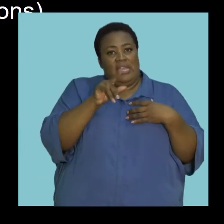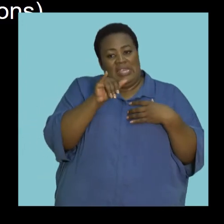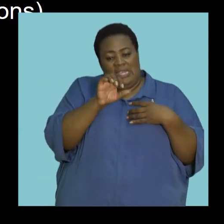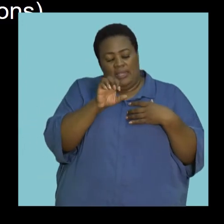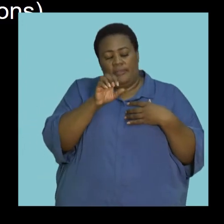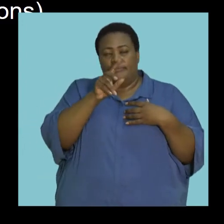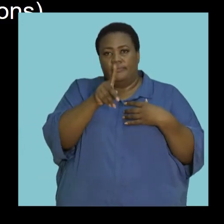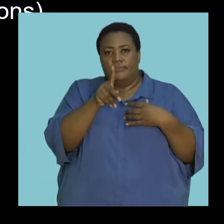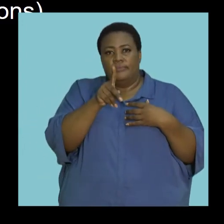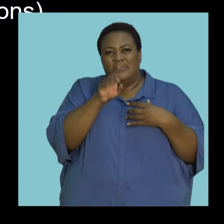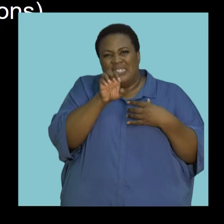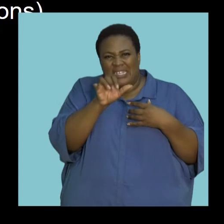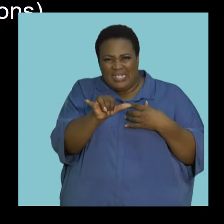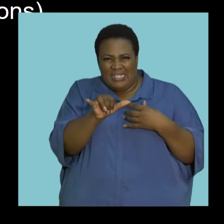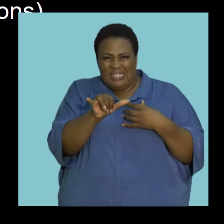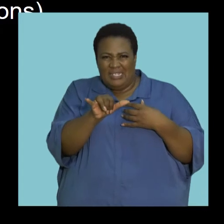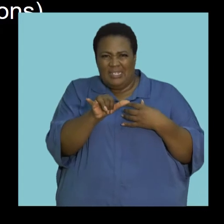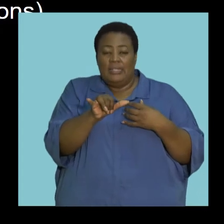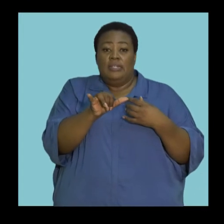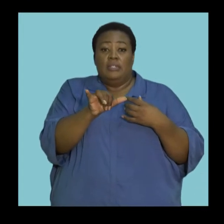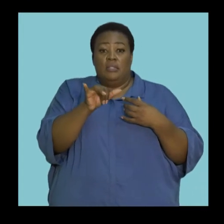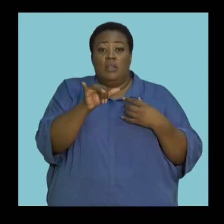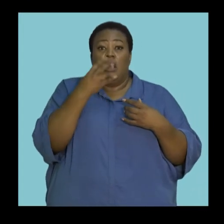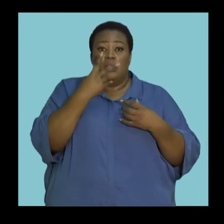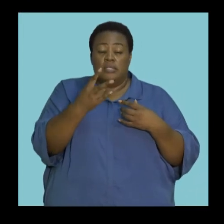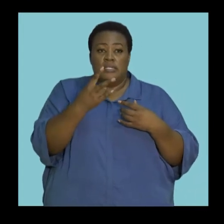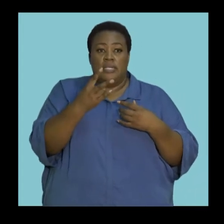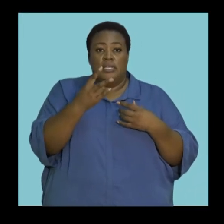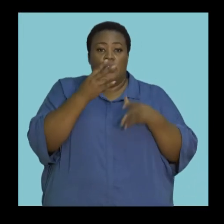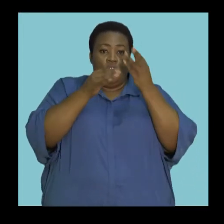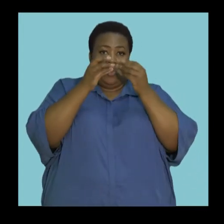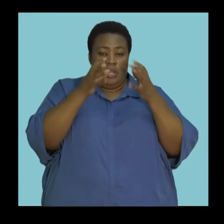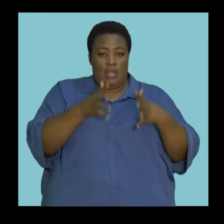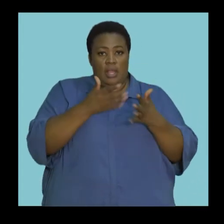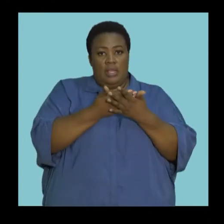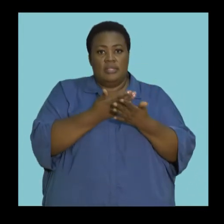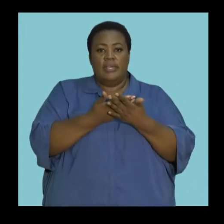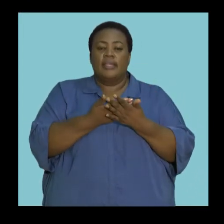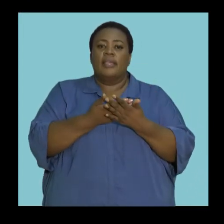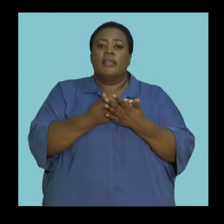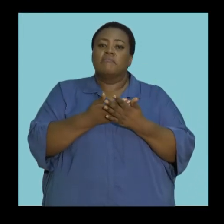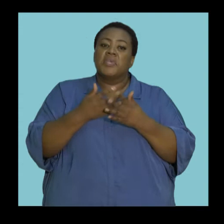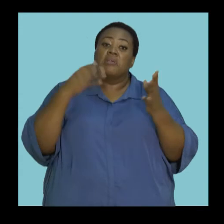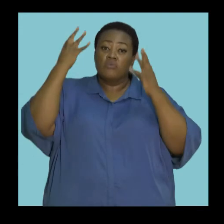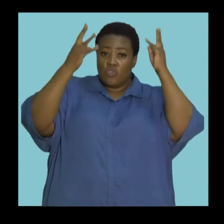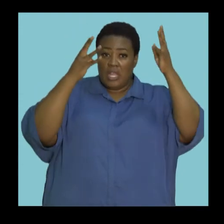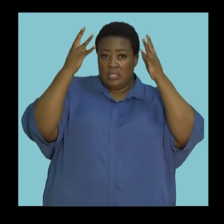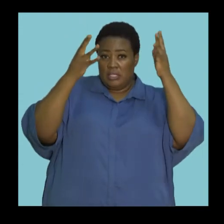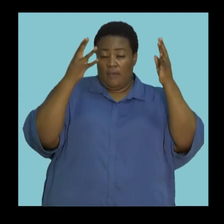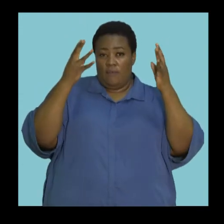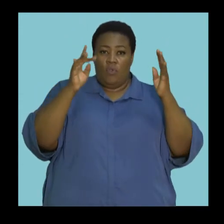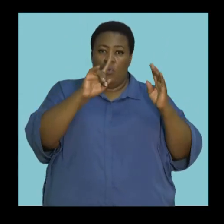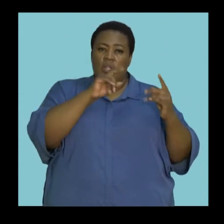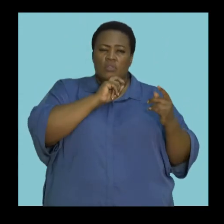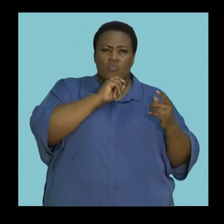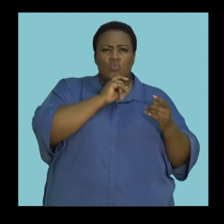different sections, and I've seen that learners could get creative around different kinds of illustrations that they use.